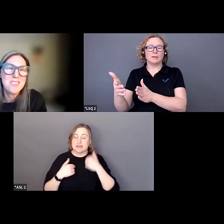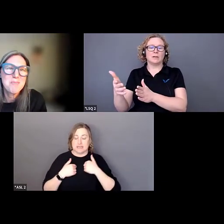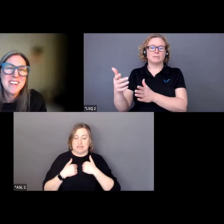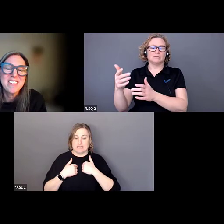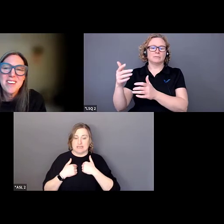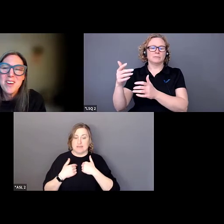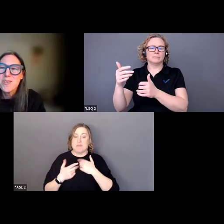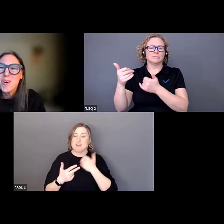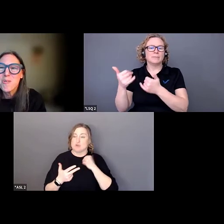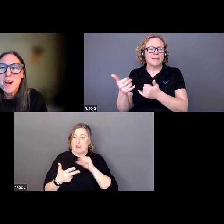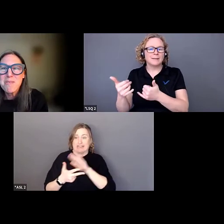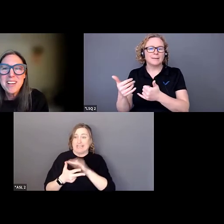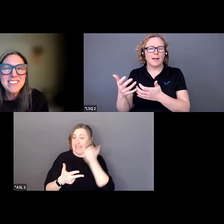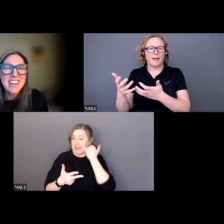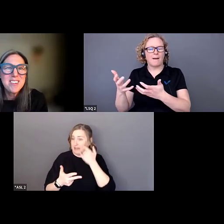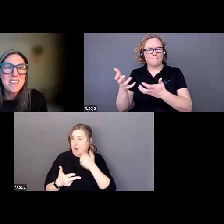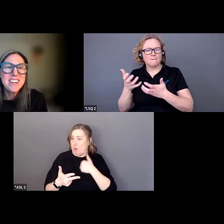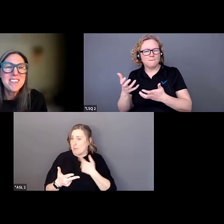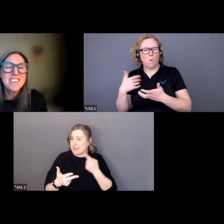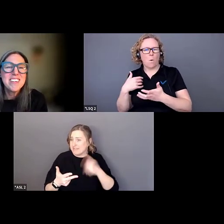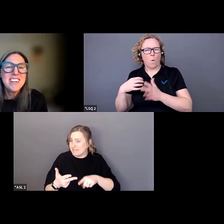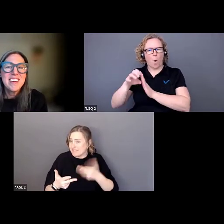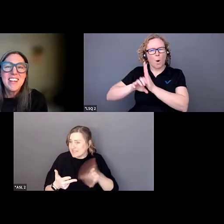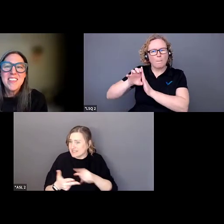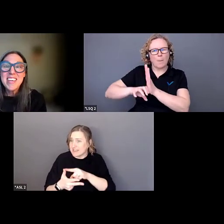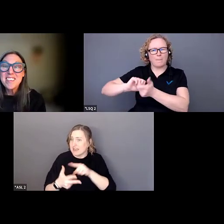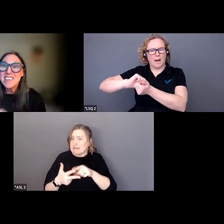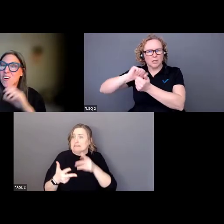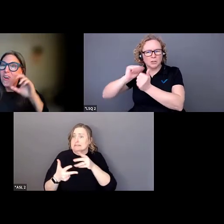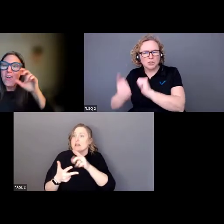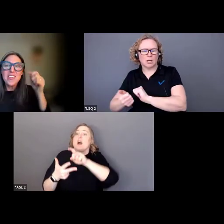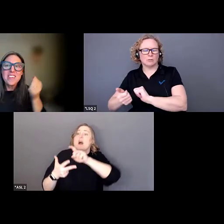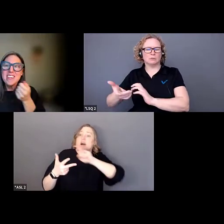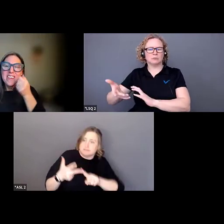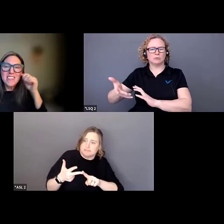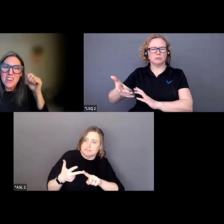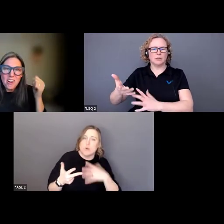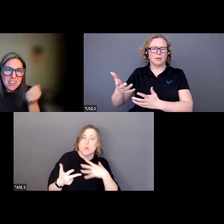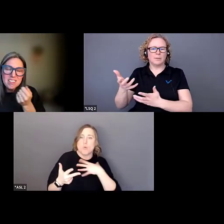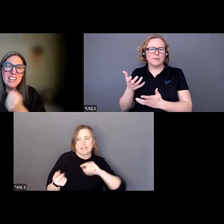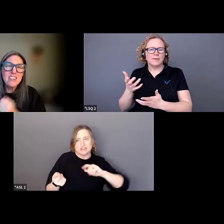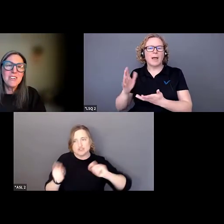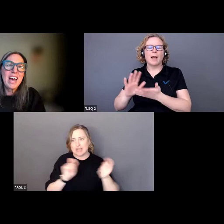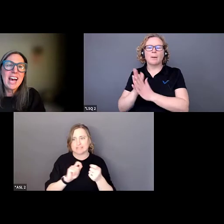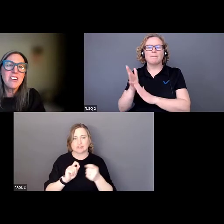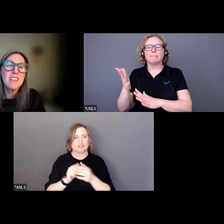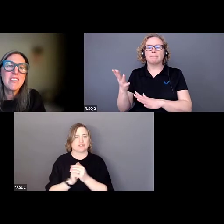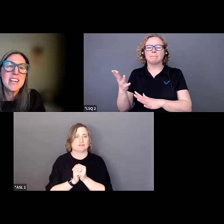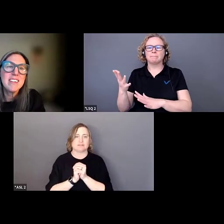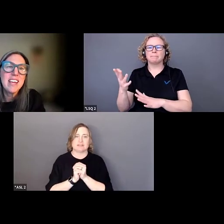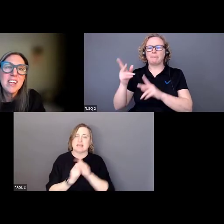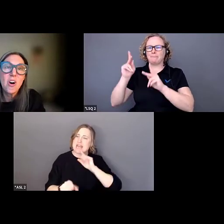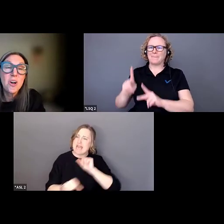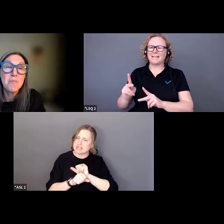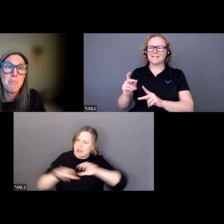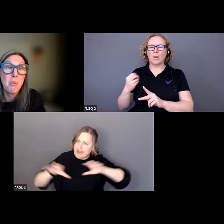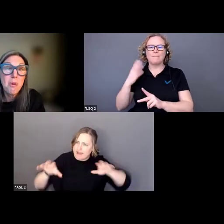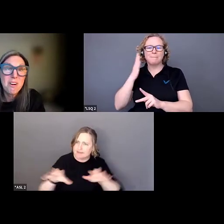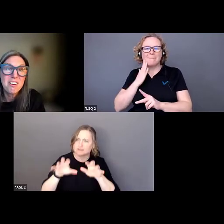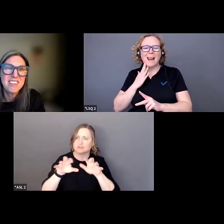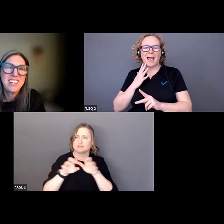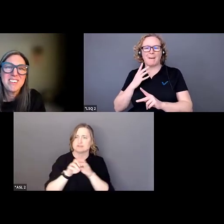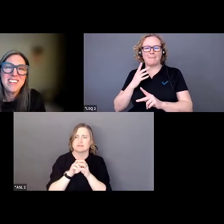white change makers. So what are white change makers? This is all the series, the constellation of actions that take